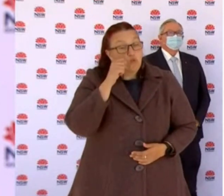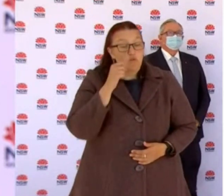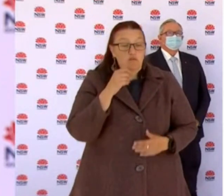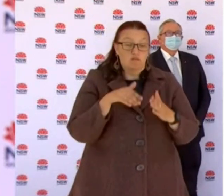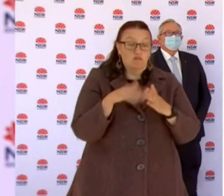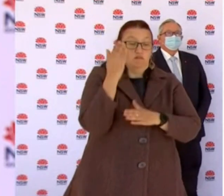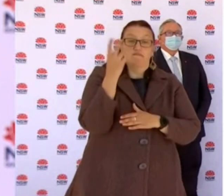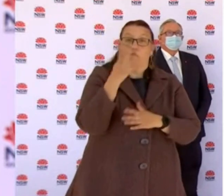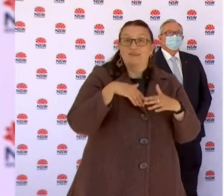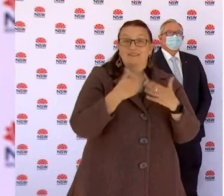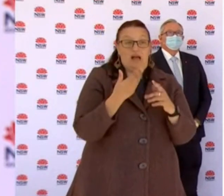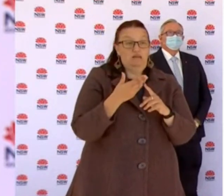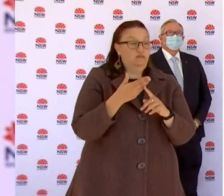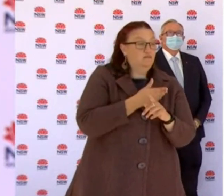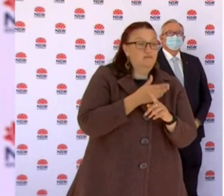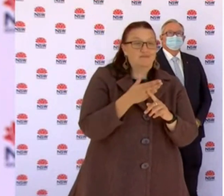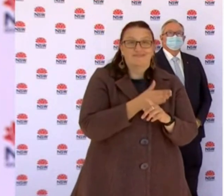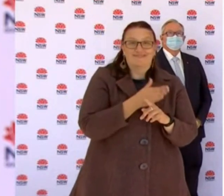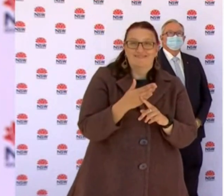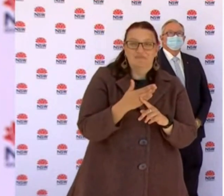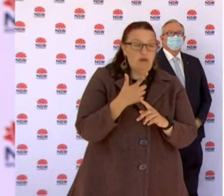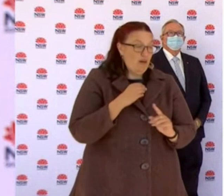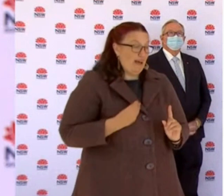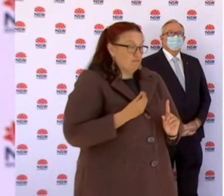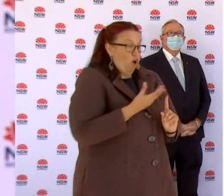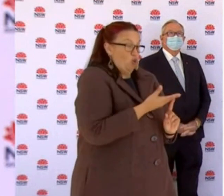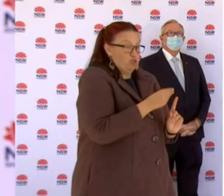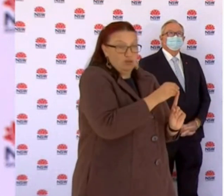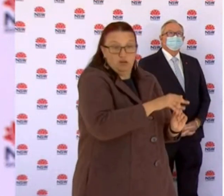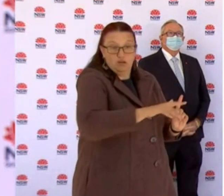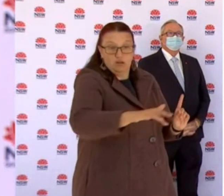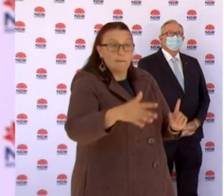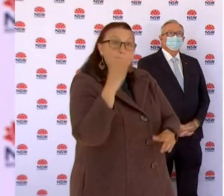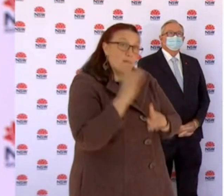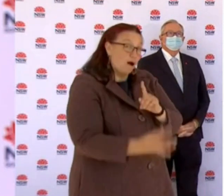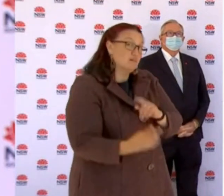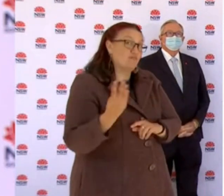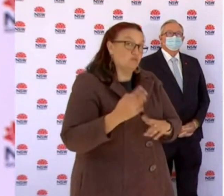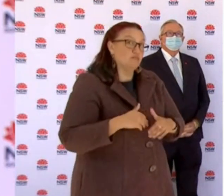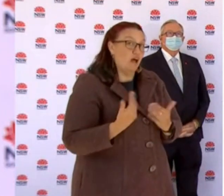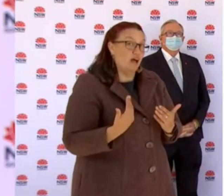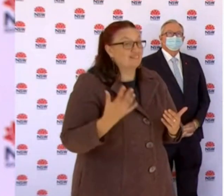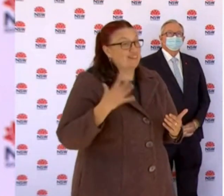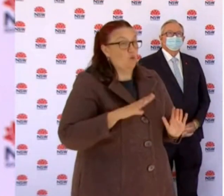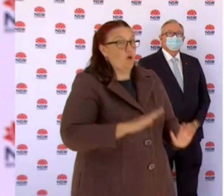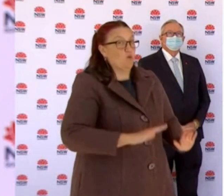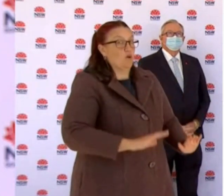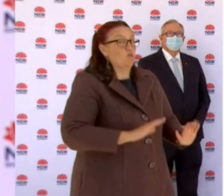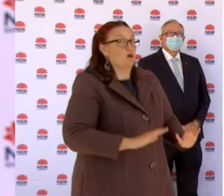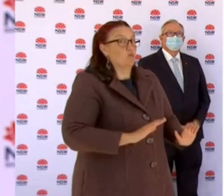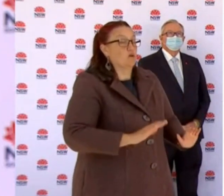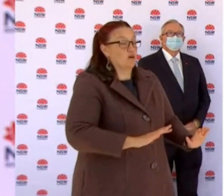days since those residents were last exposed to the infectious staff, we are not out of the